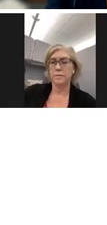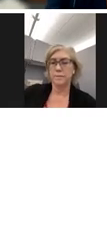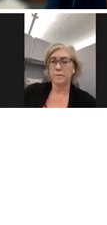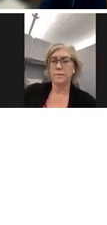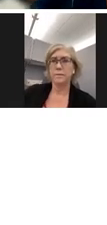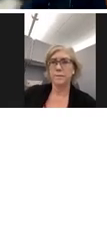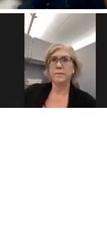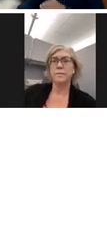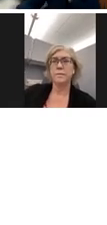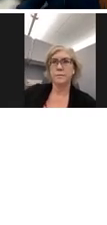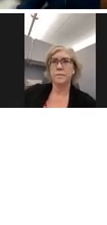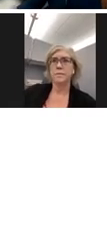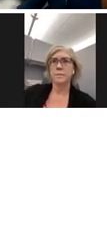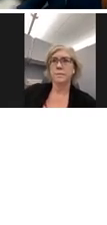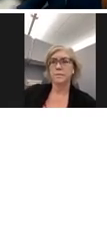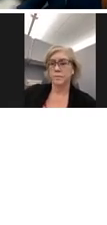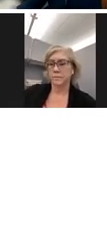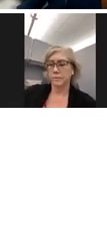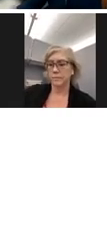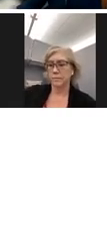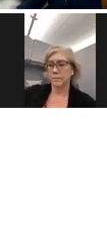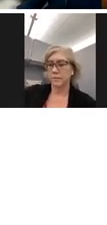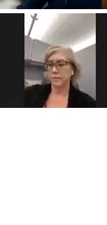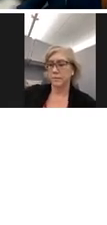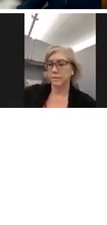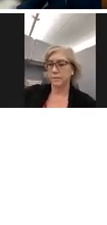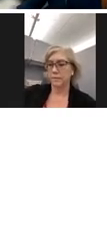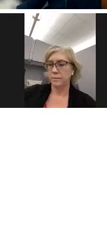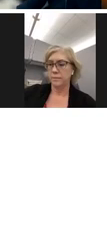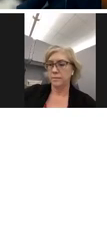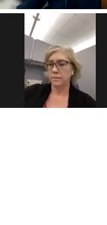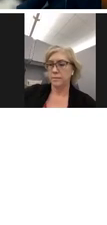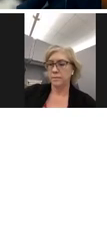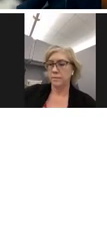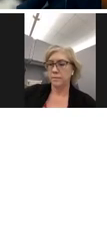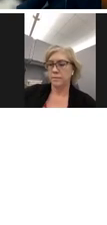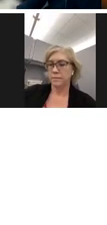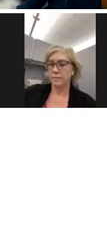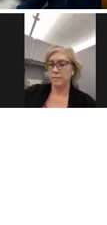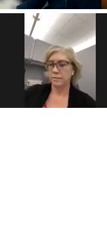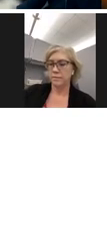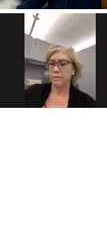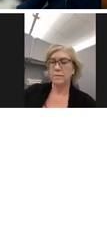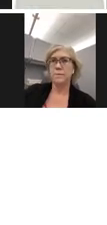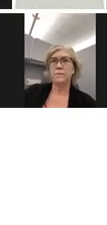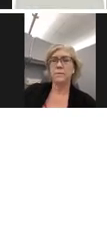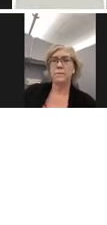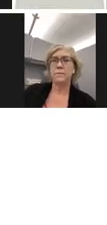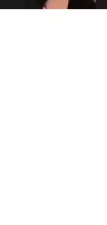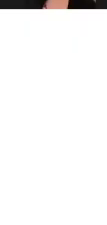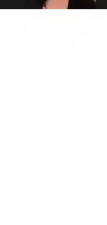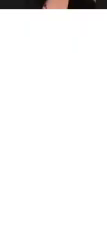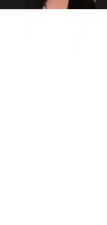county. It's well over 180,000. Of those individuals, approximately 80% are